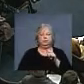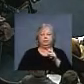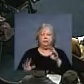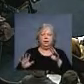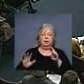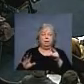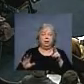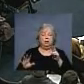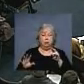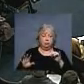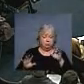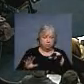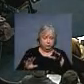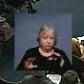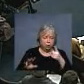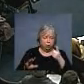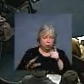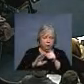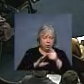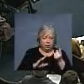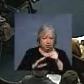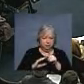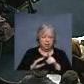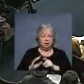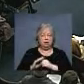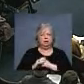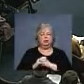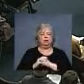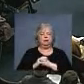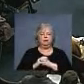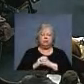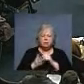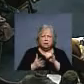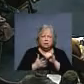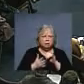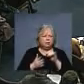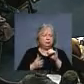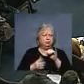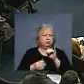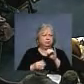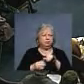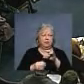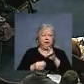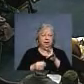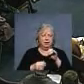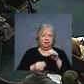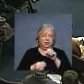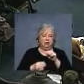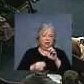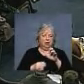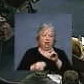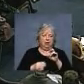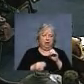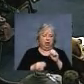Mr. Brzezinski, 1 minute, please. Yeah. So that 70 acres is the